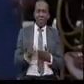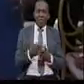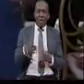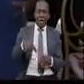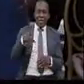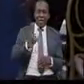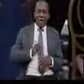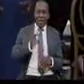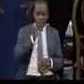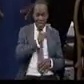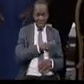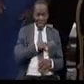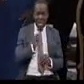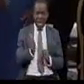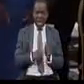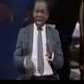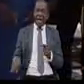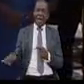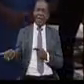gaining every